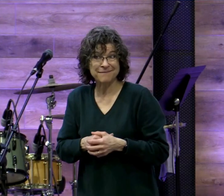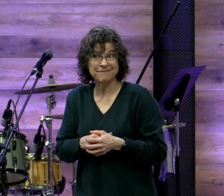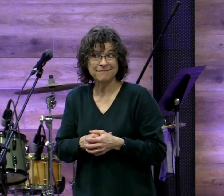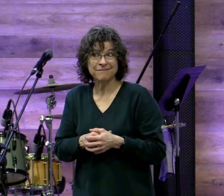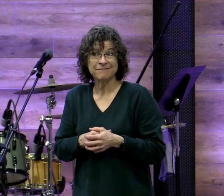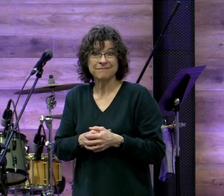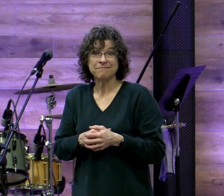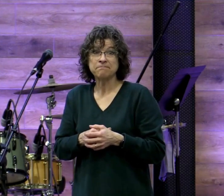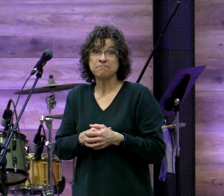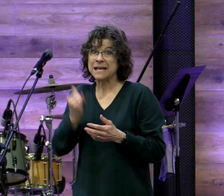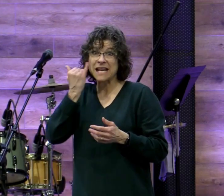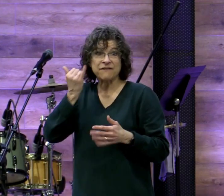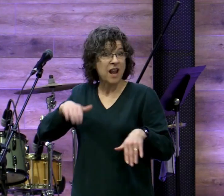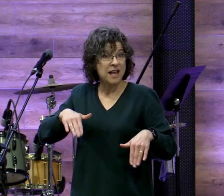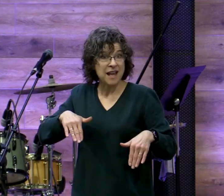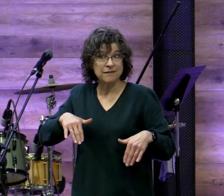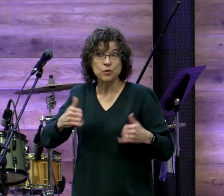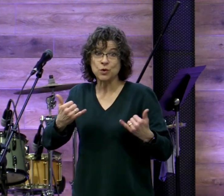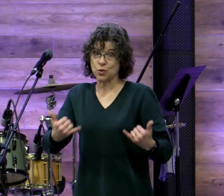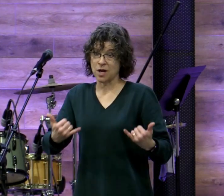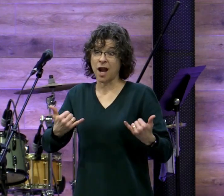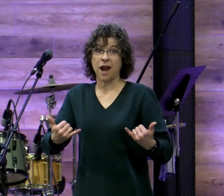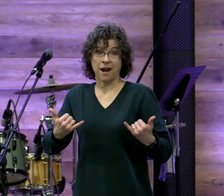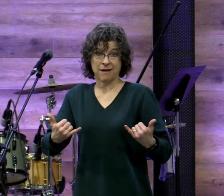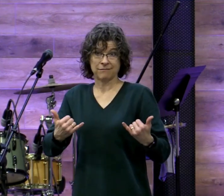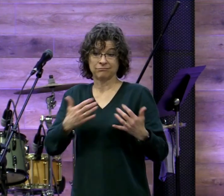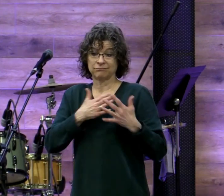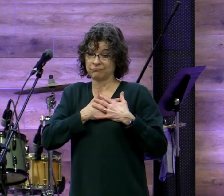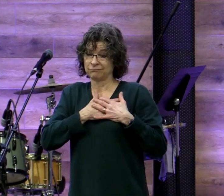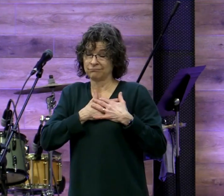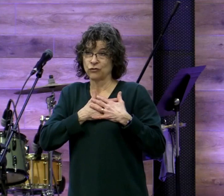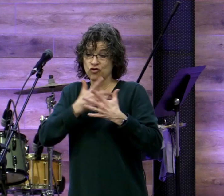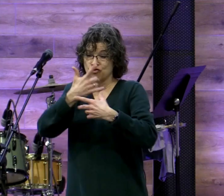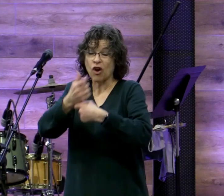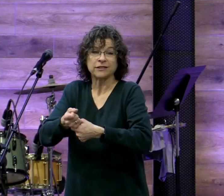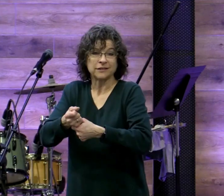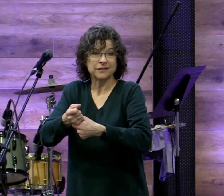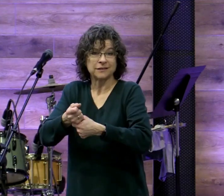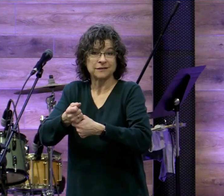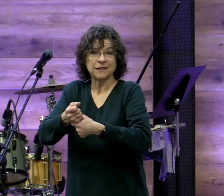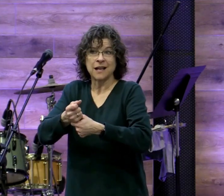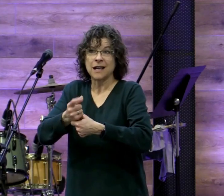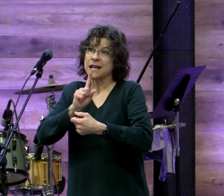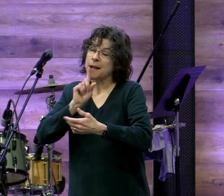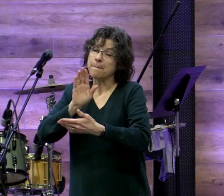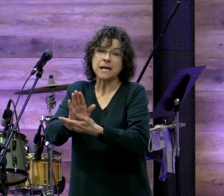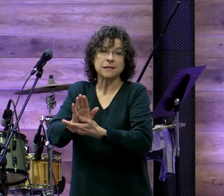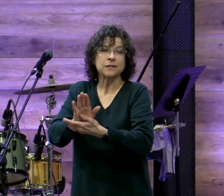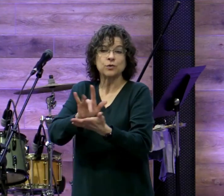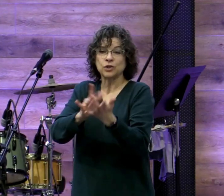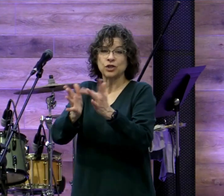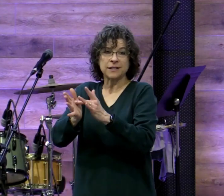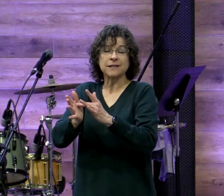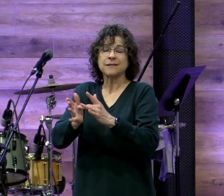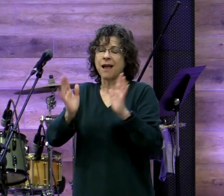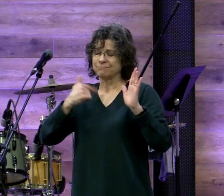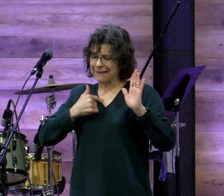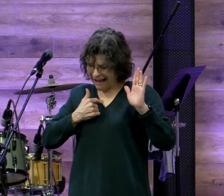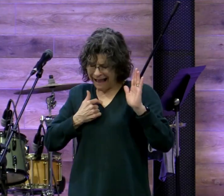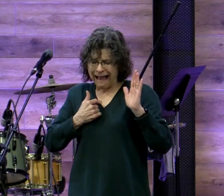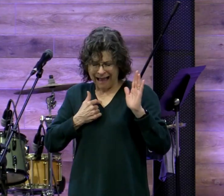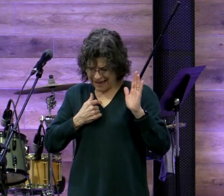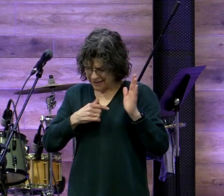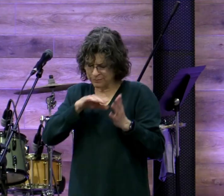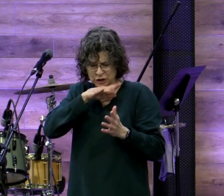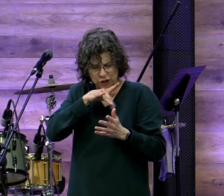Today can be the day that you trust in him. That you realize, yes, you are dirty and defiled and separated from a holy